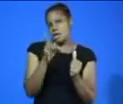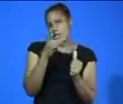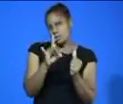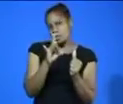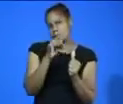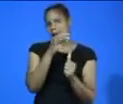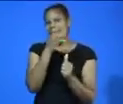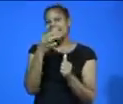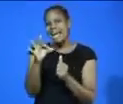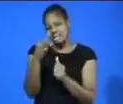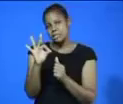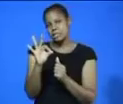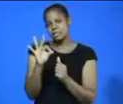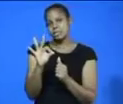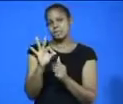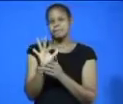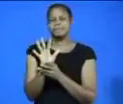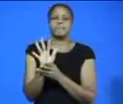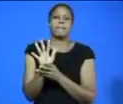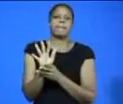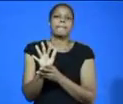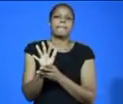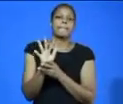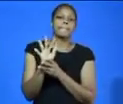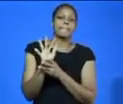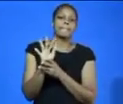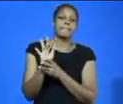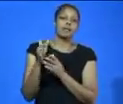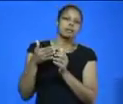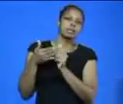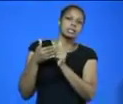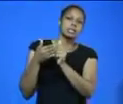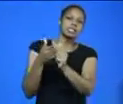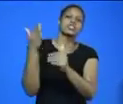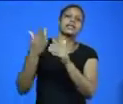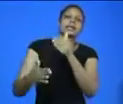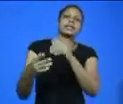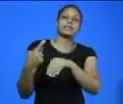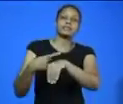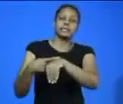19 take us to the very end of time.